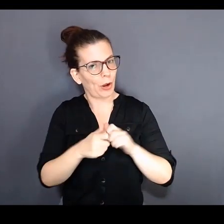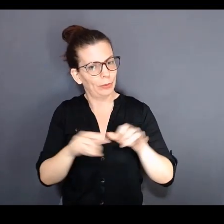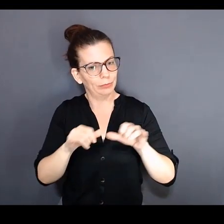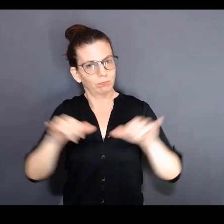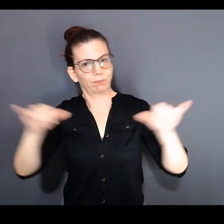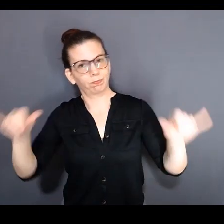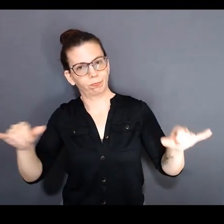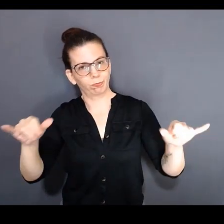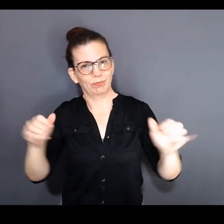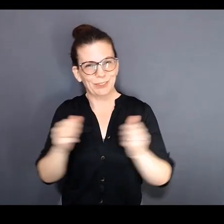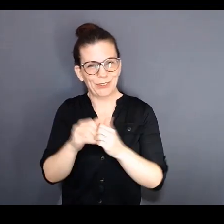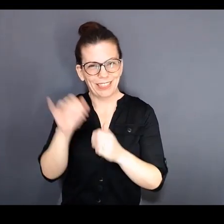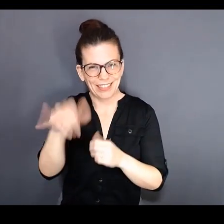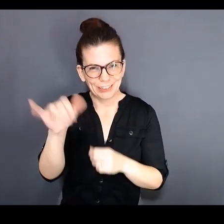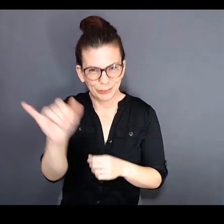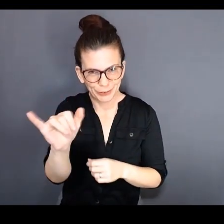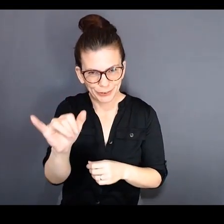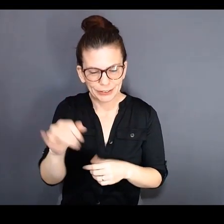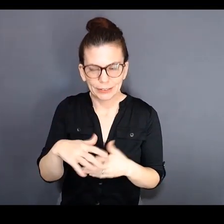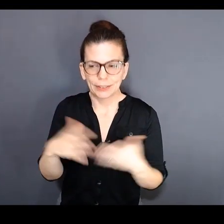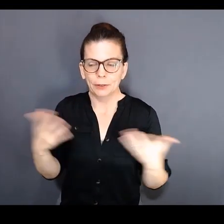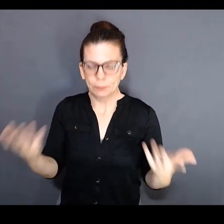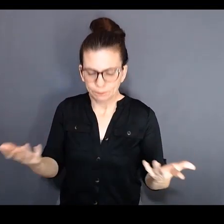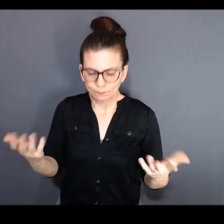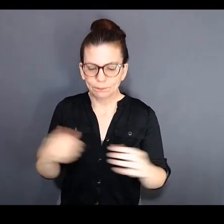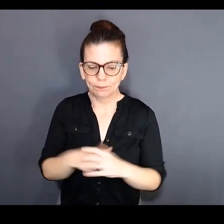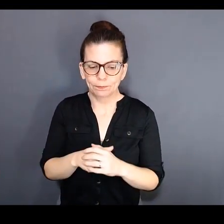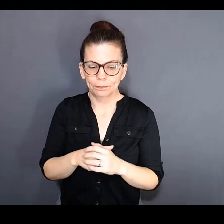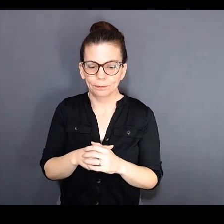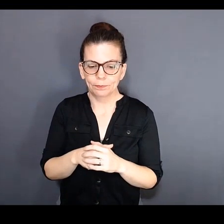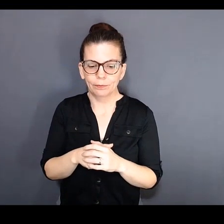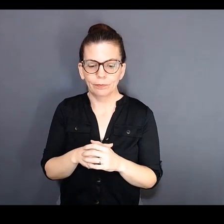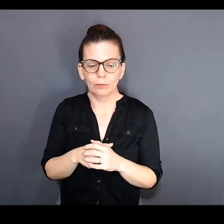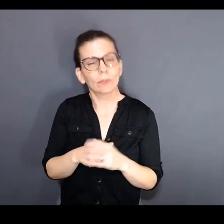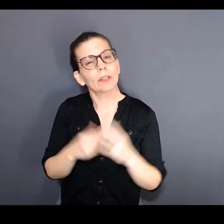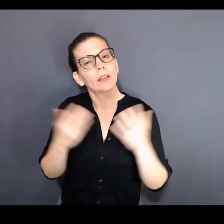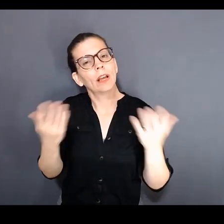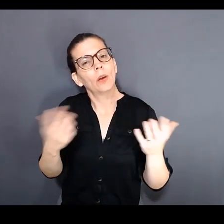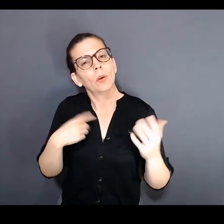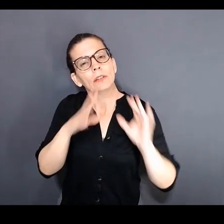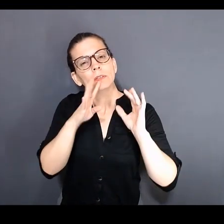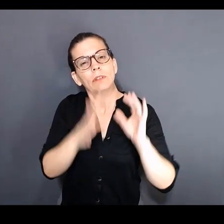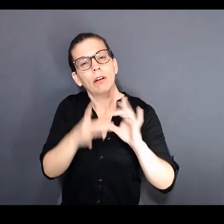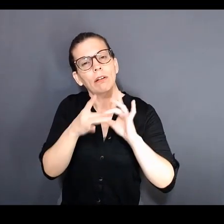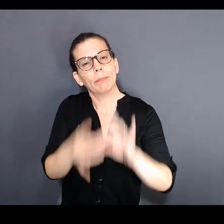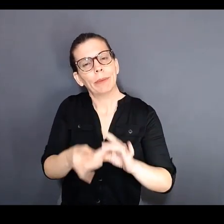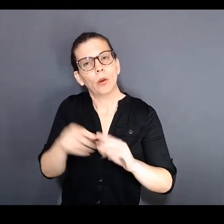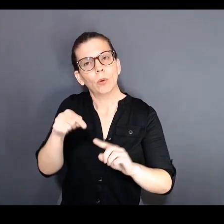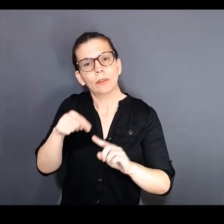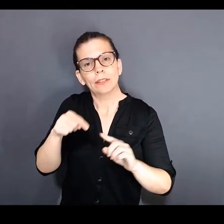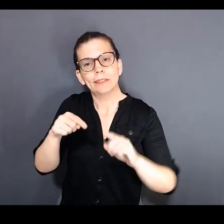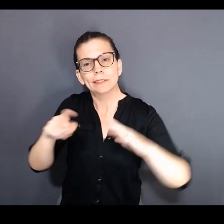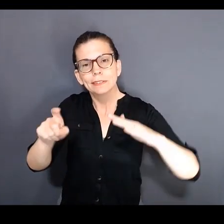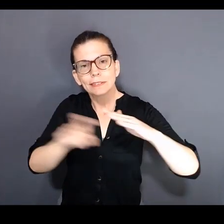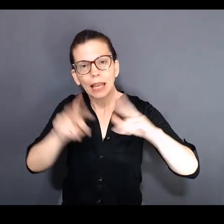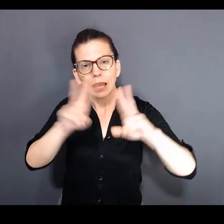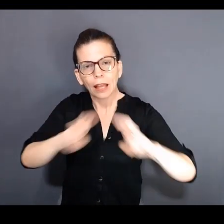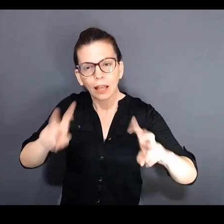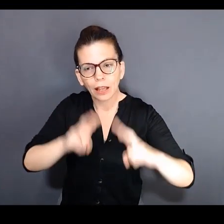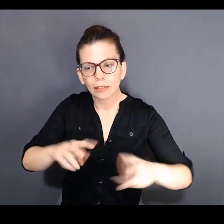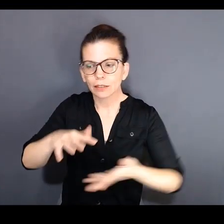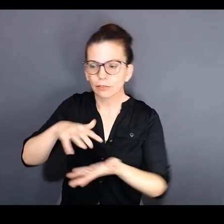the problem scales with that as well. So when we talk about doing